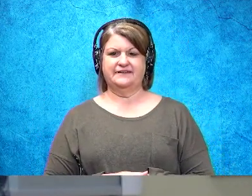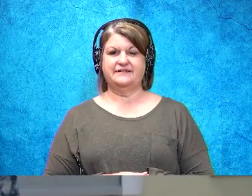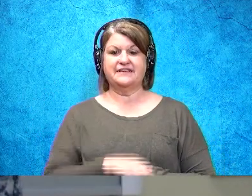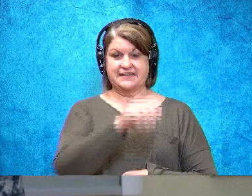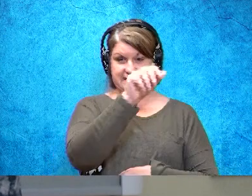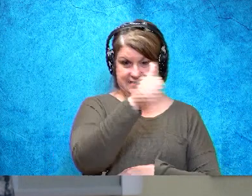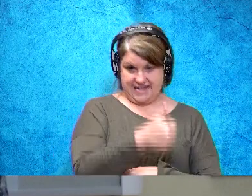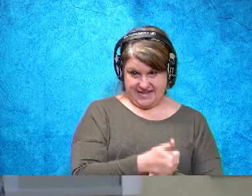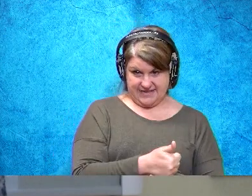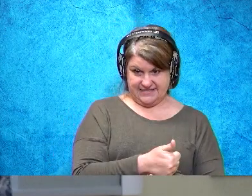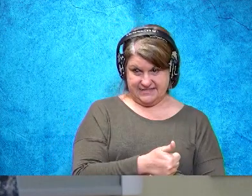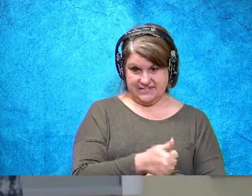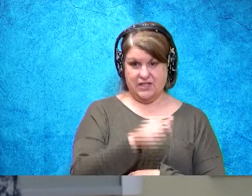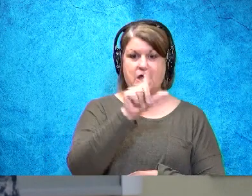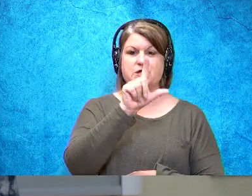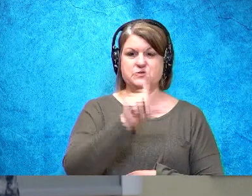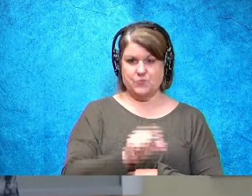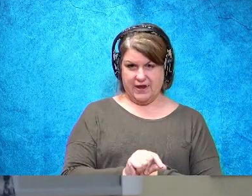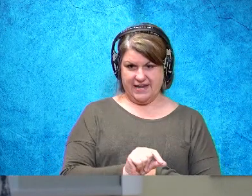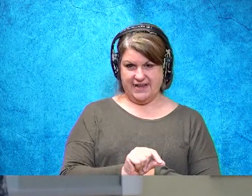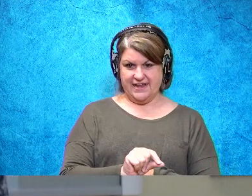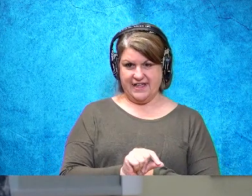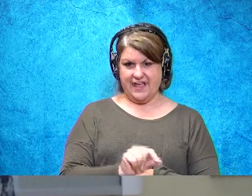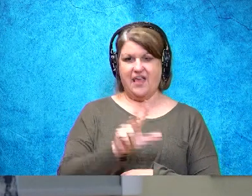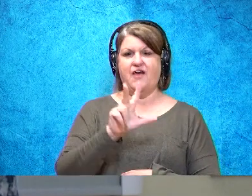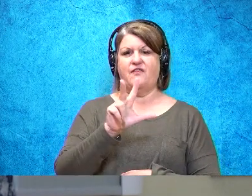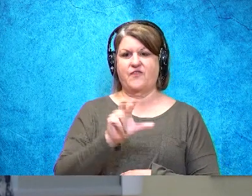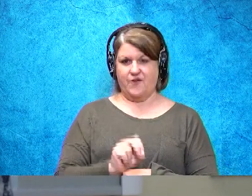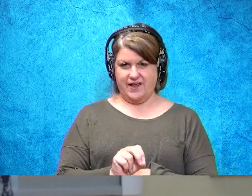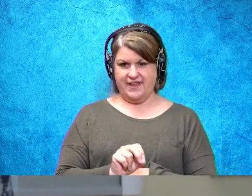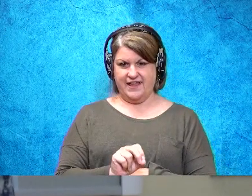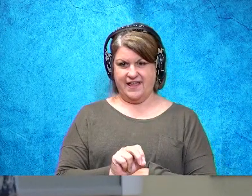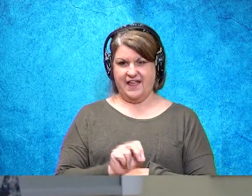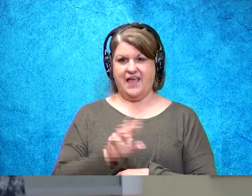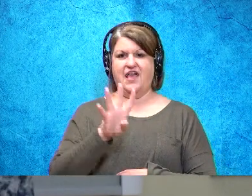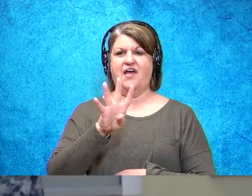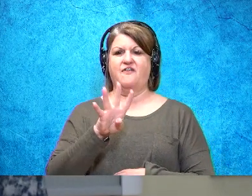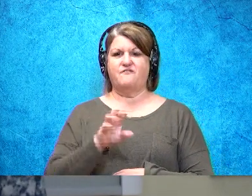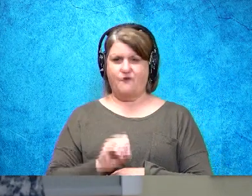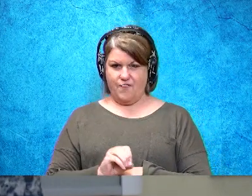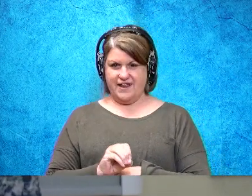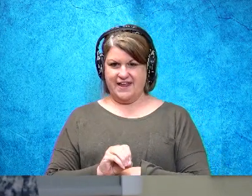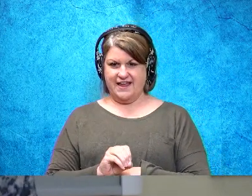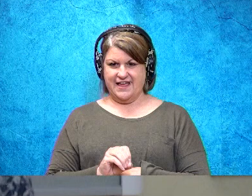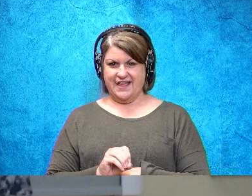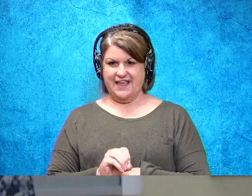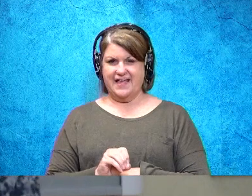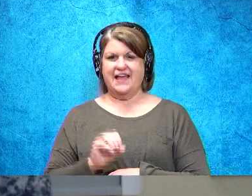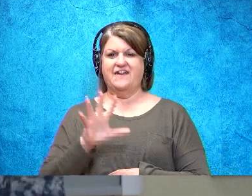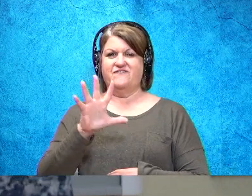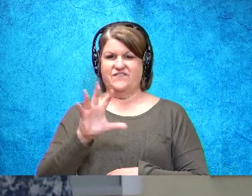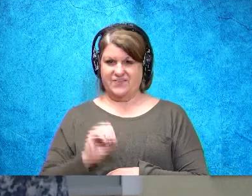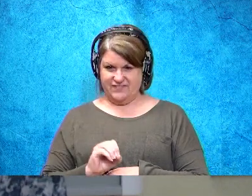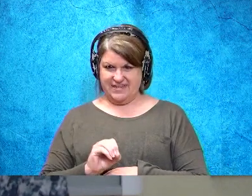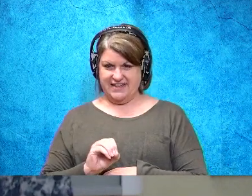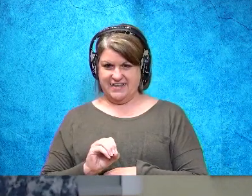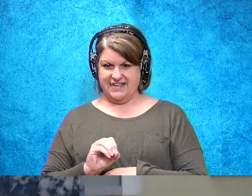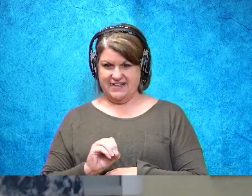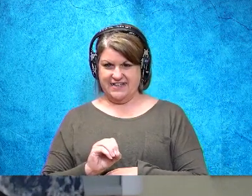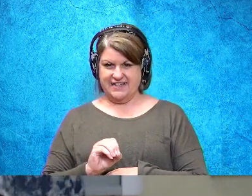10, 20, 30, 40,